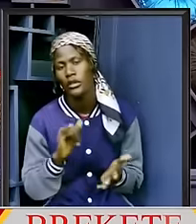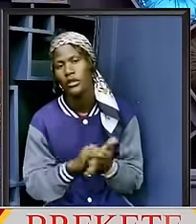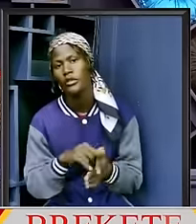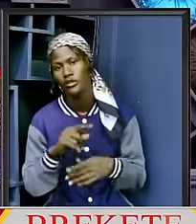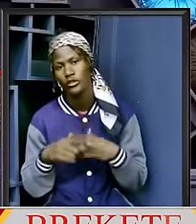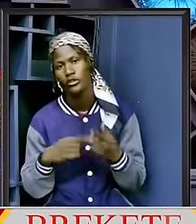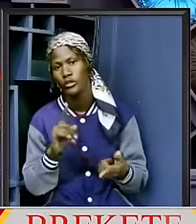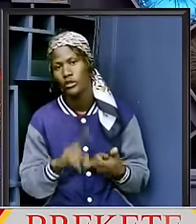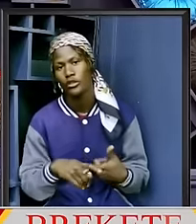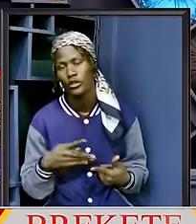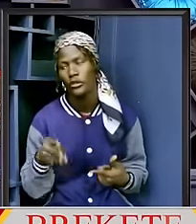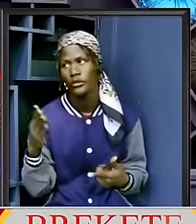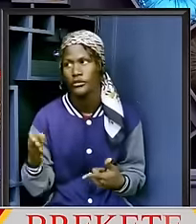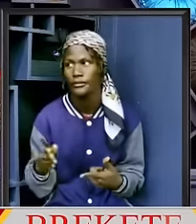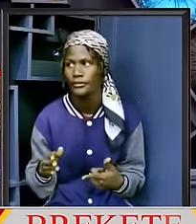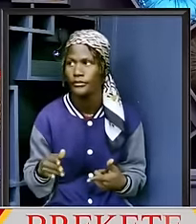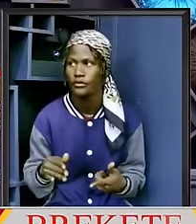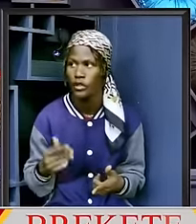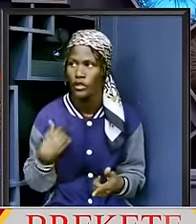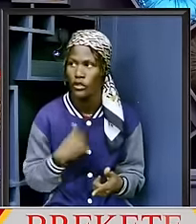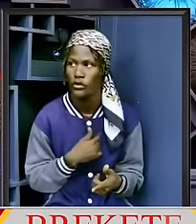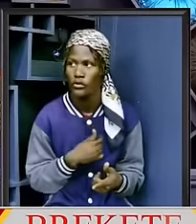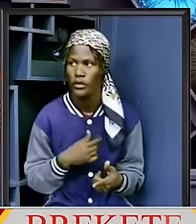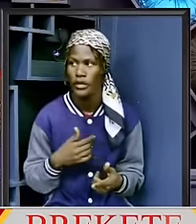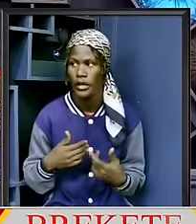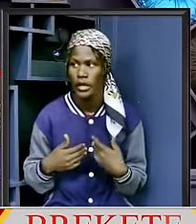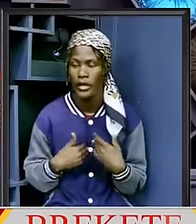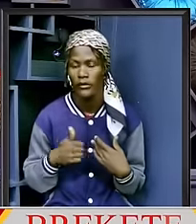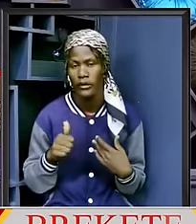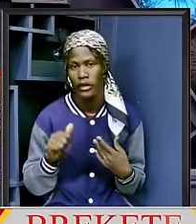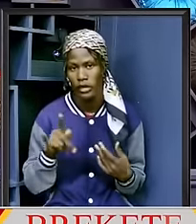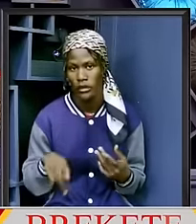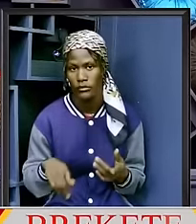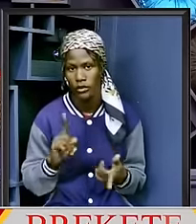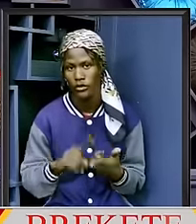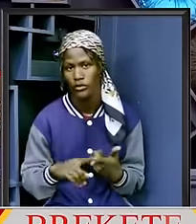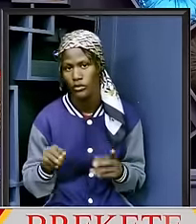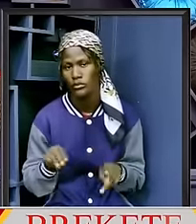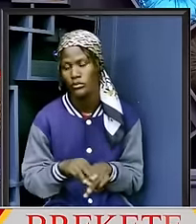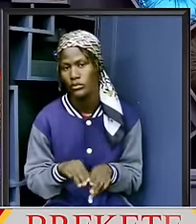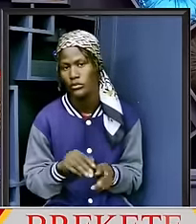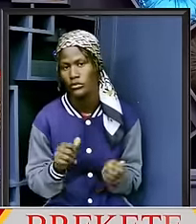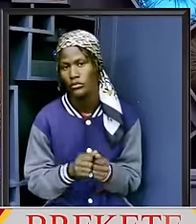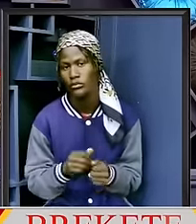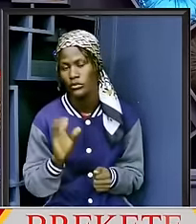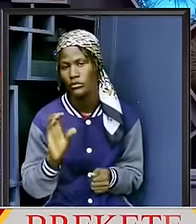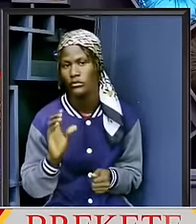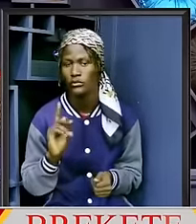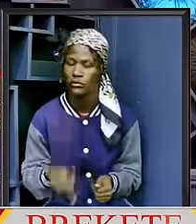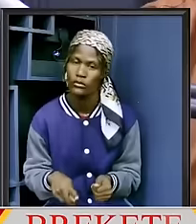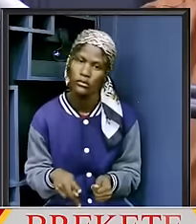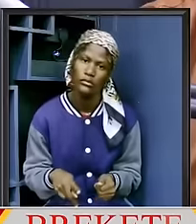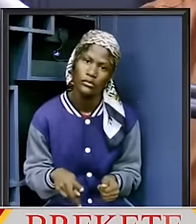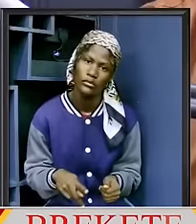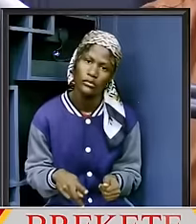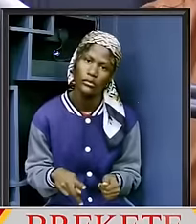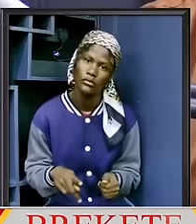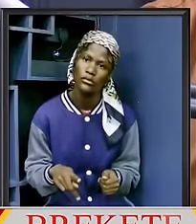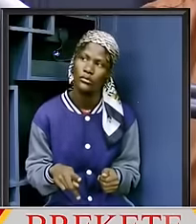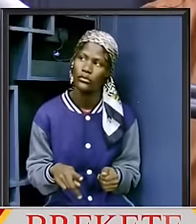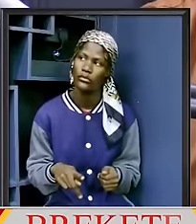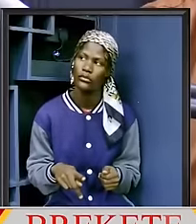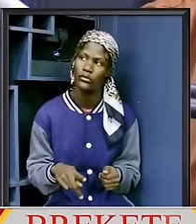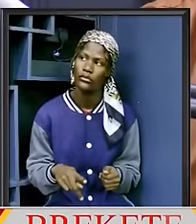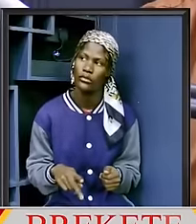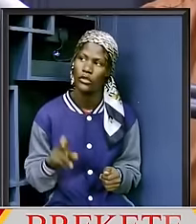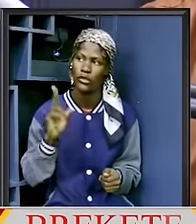Actually, we had an appointment to meet with the CP. The other day when you sent us to him, he was preparing to go